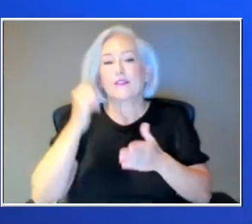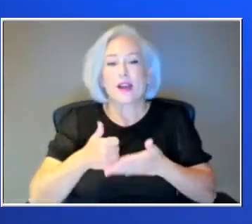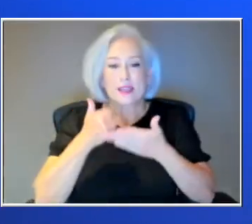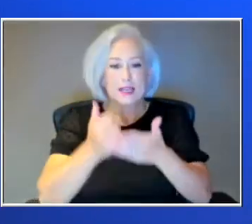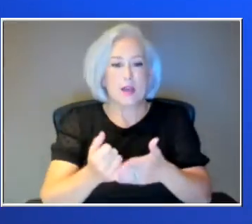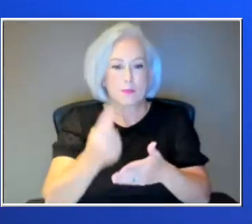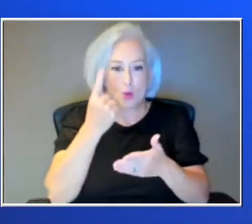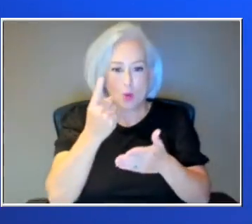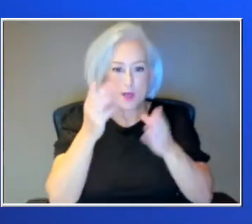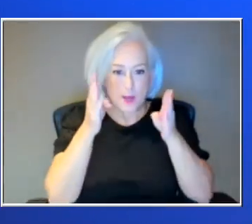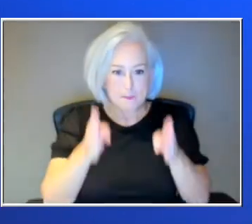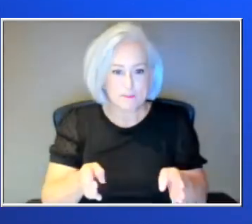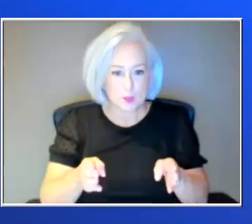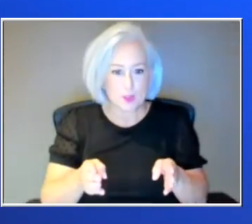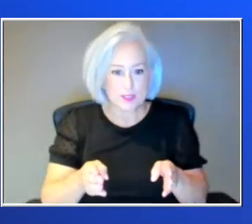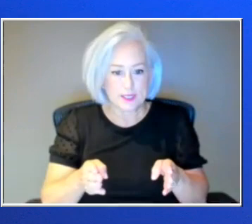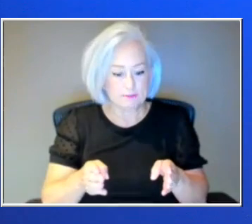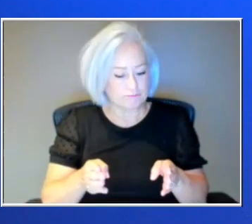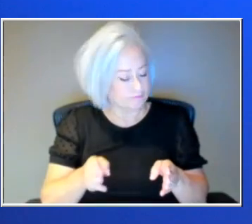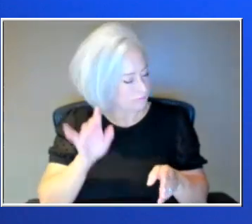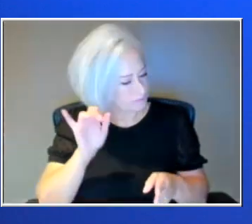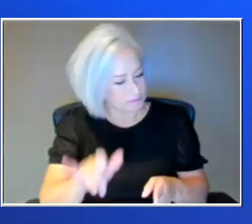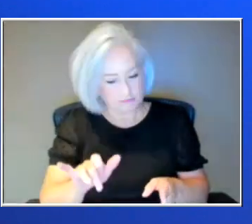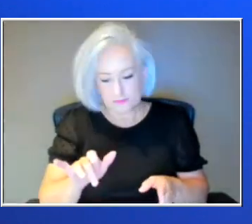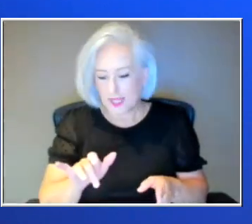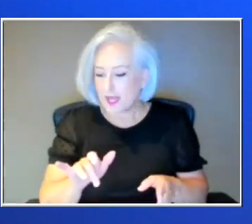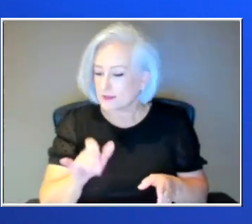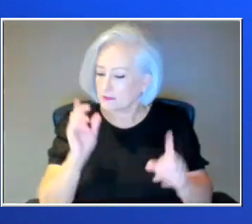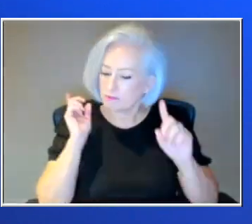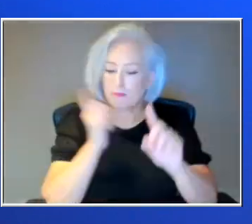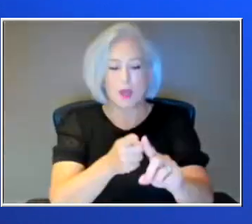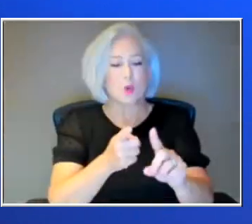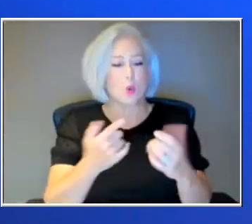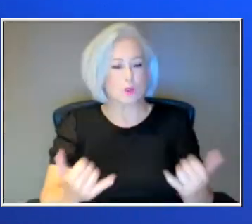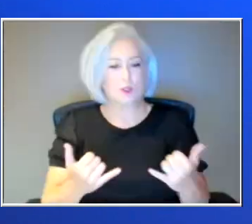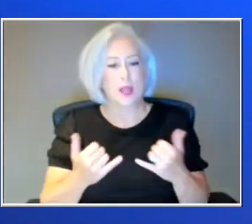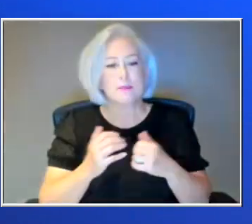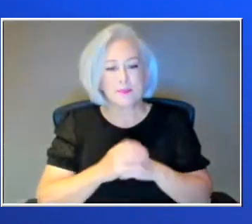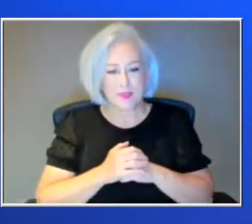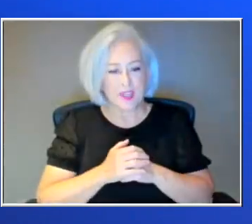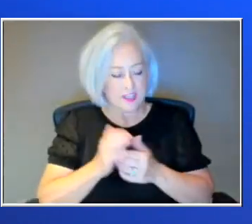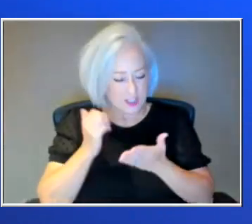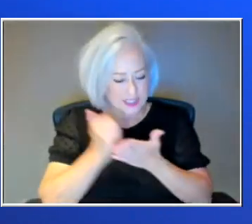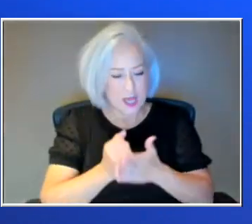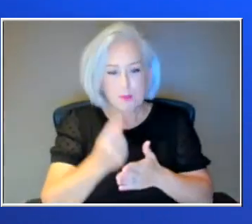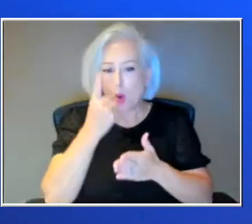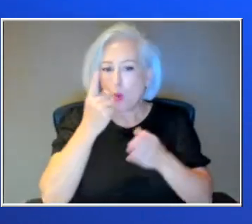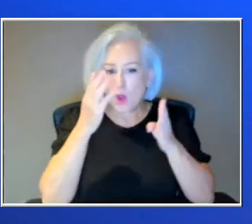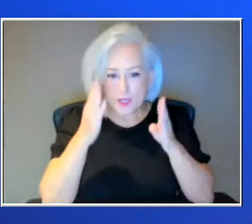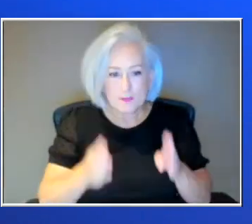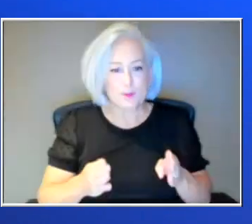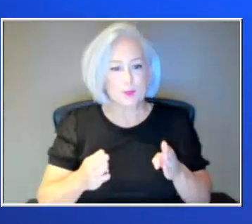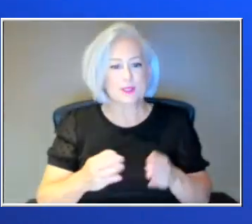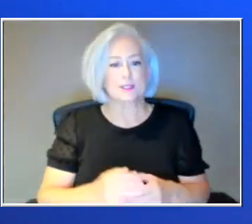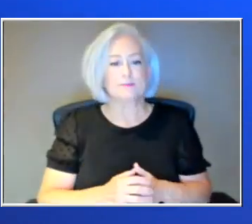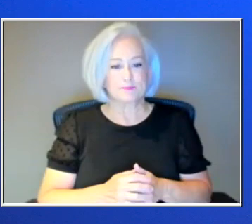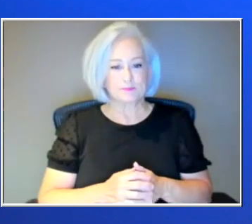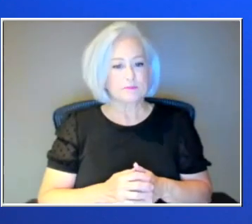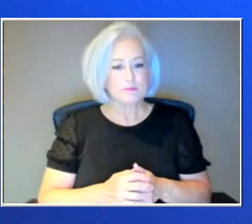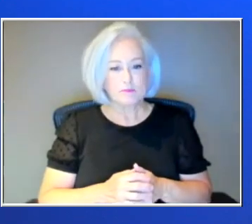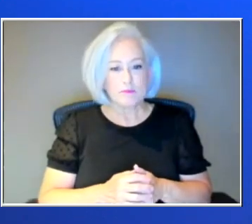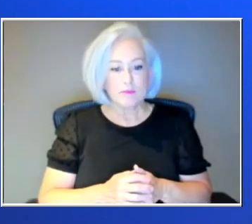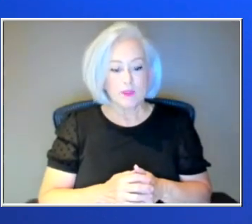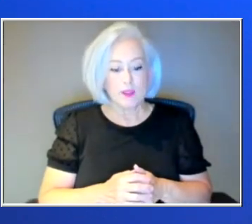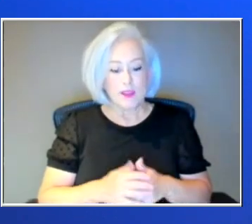mean, that's what I'm here for today. If I could, just help one person be